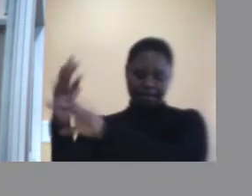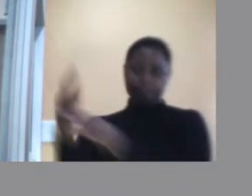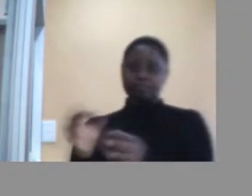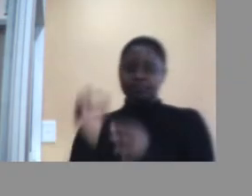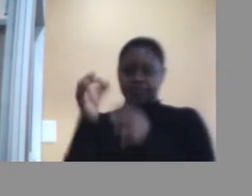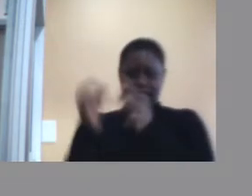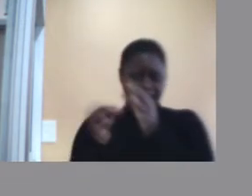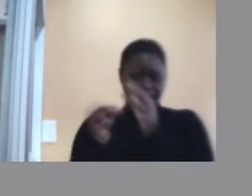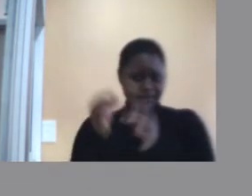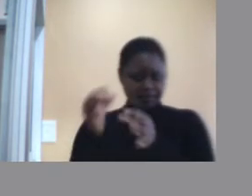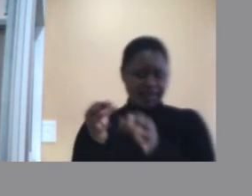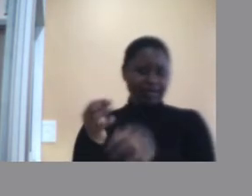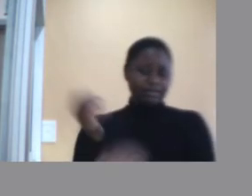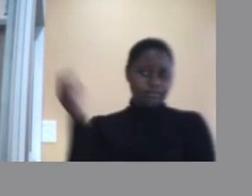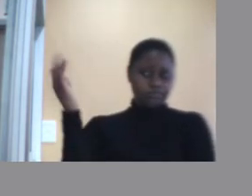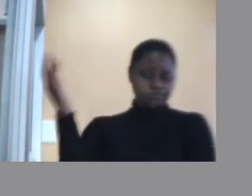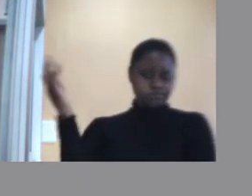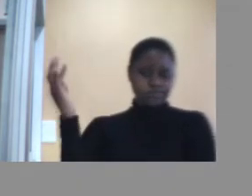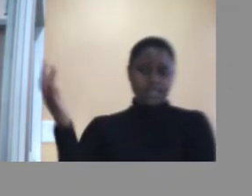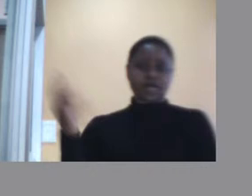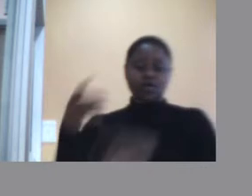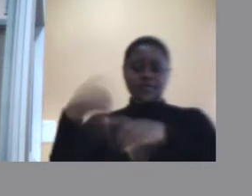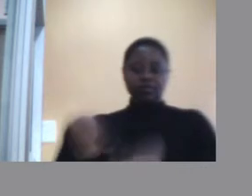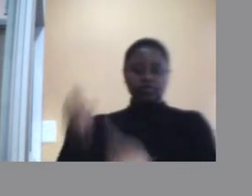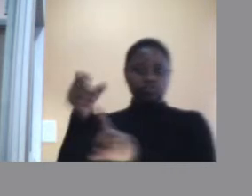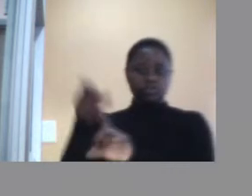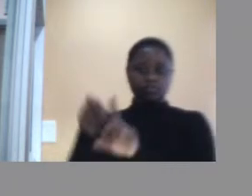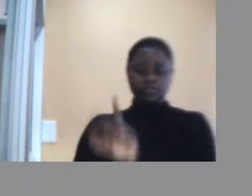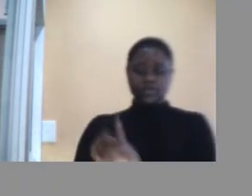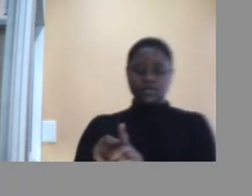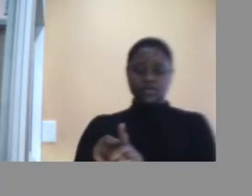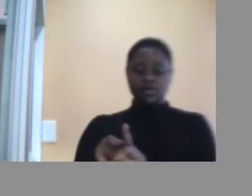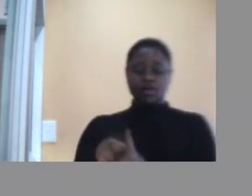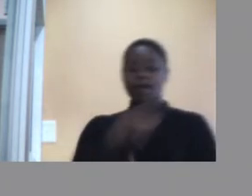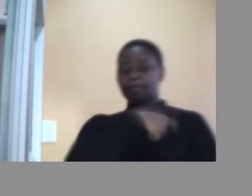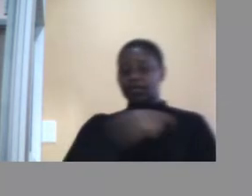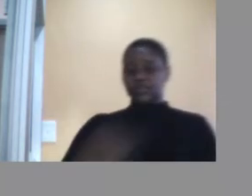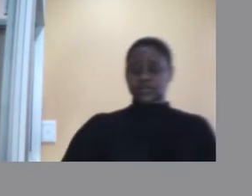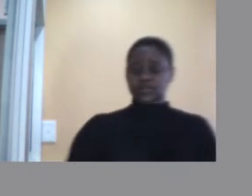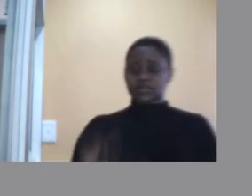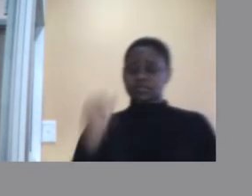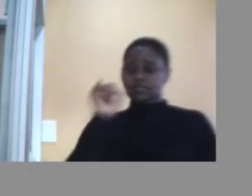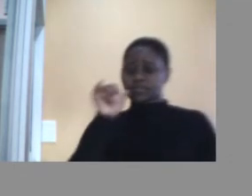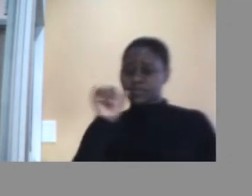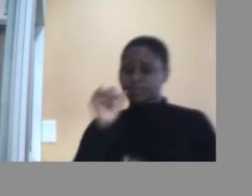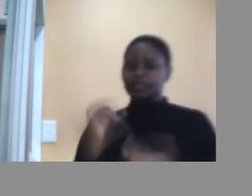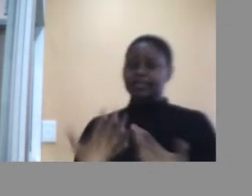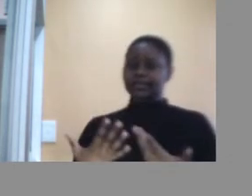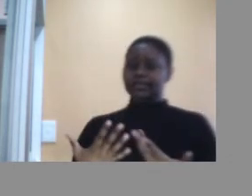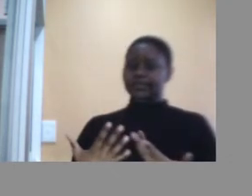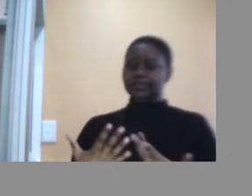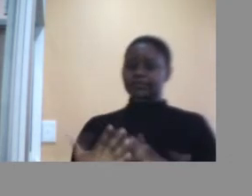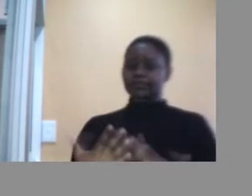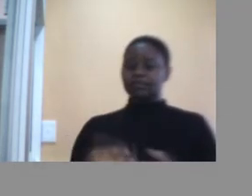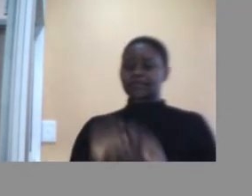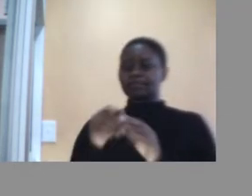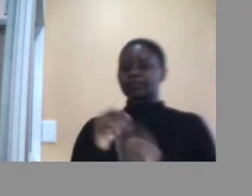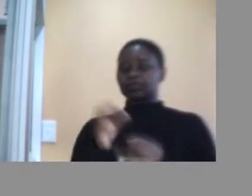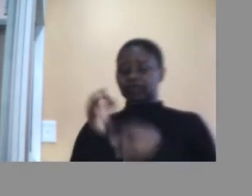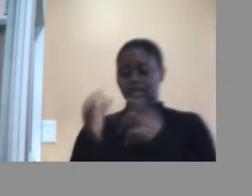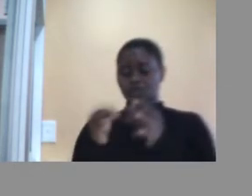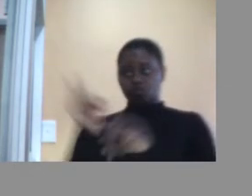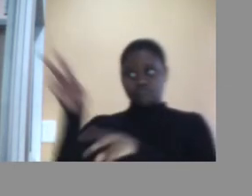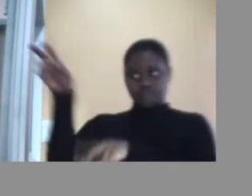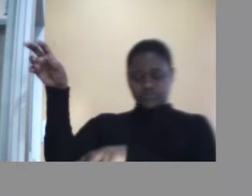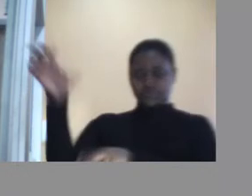above-mentioned lecture, or Chairperson, former President Mbeki correctly contended as follows. I